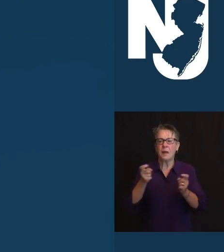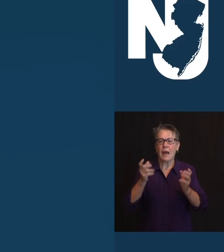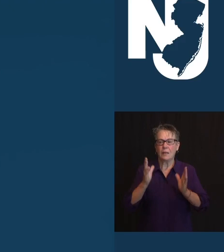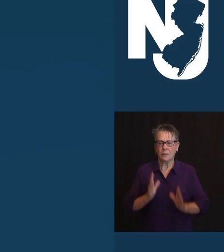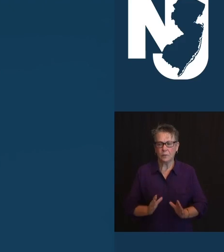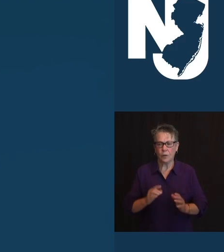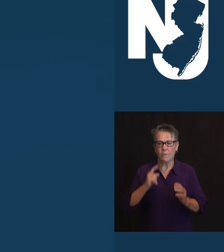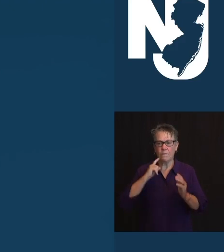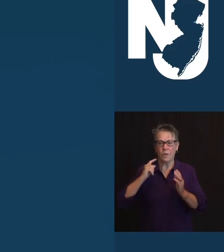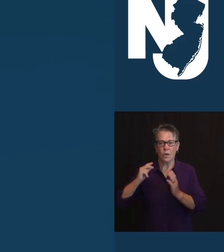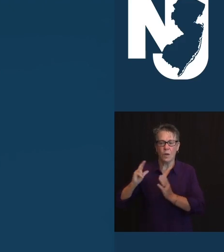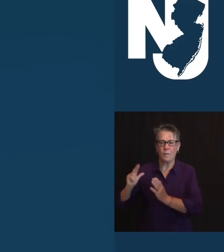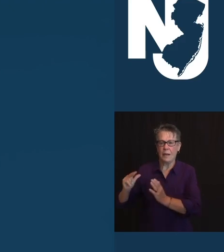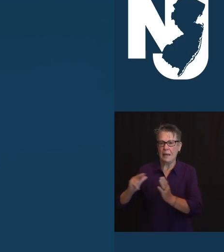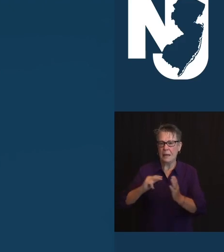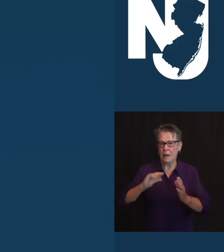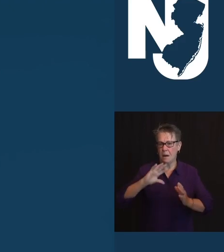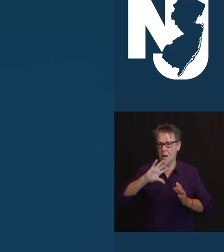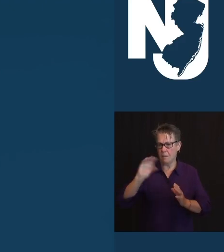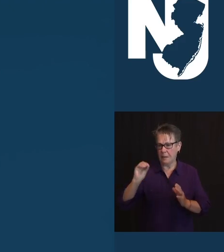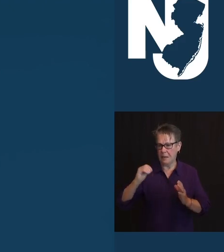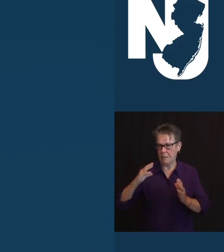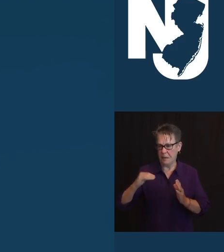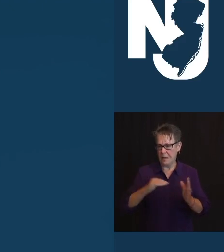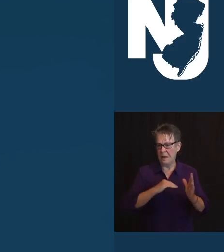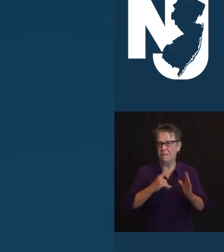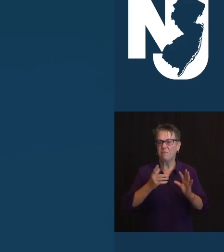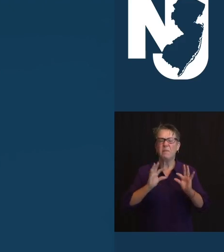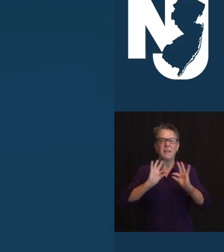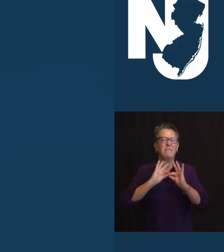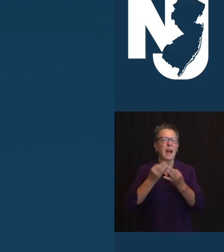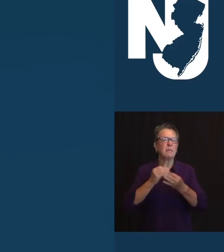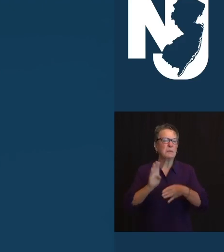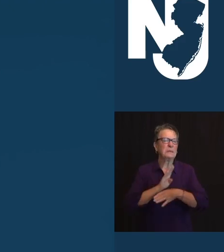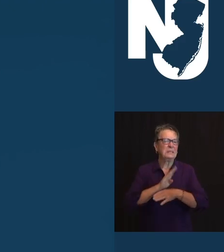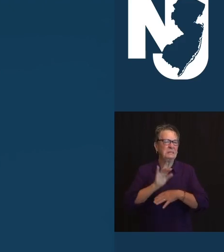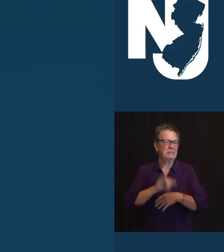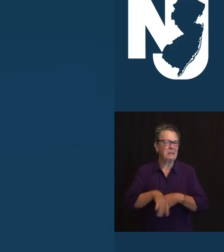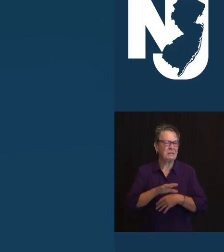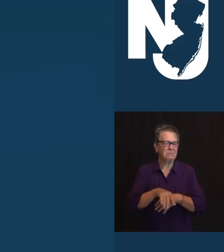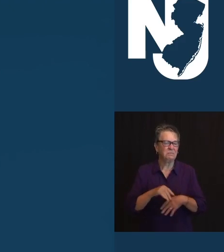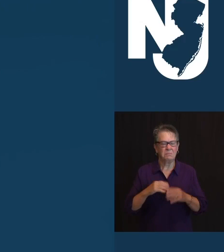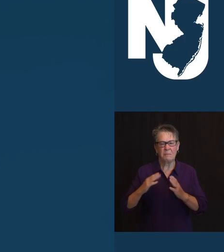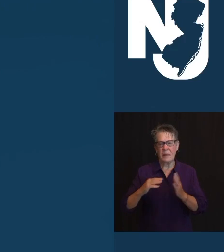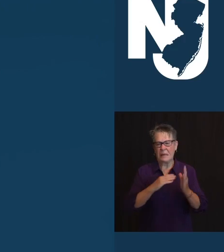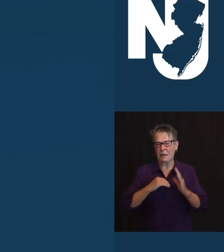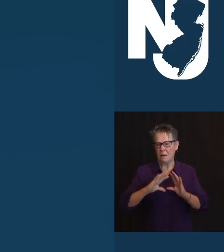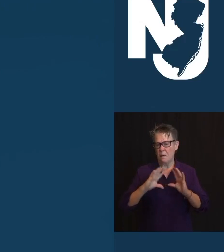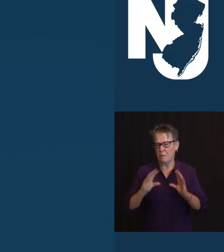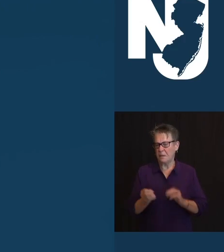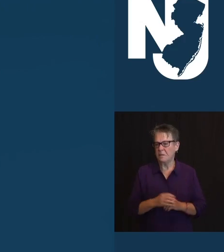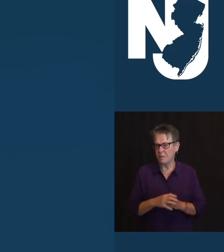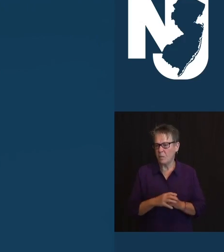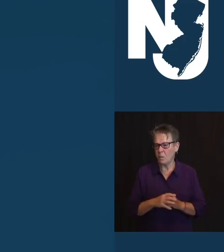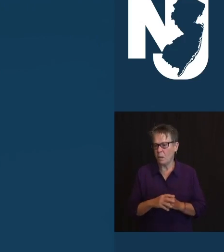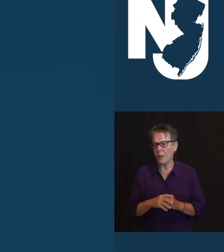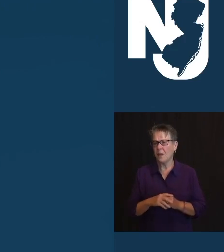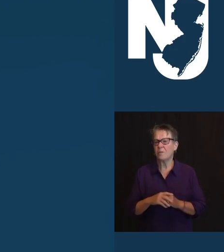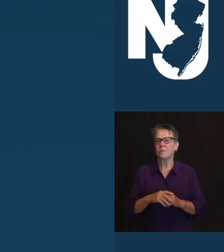Laison Paints. But service was a calling. After Don and Gail settled in Allendale, he served as a leader of Boy Scout